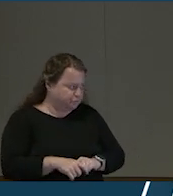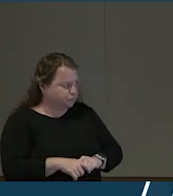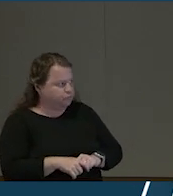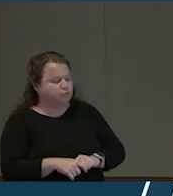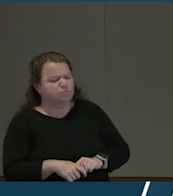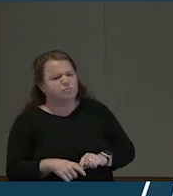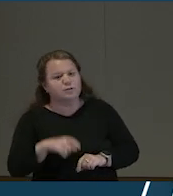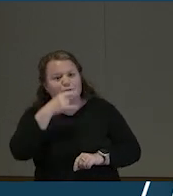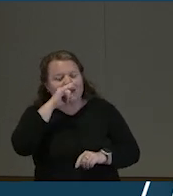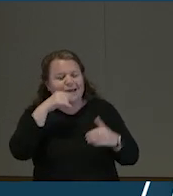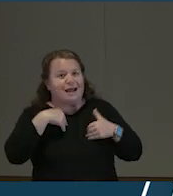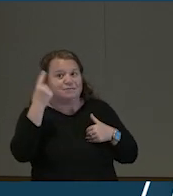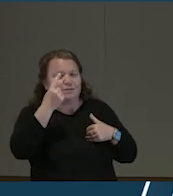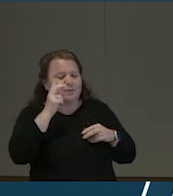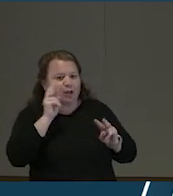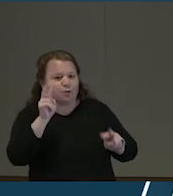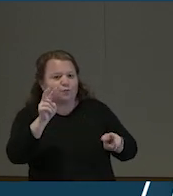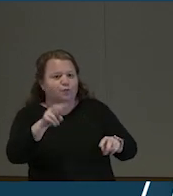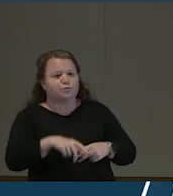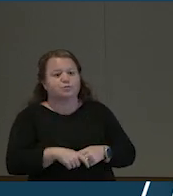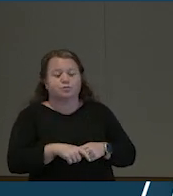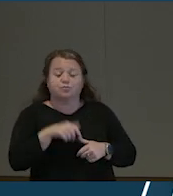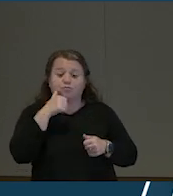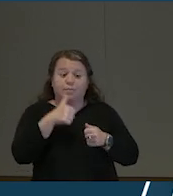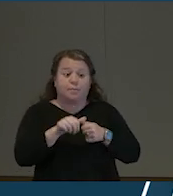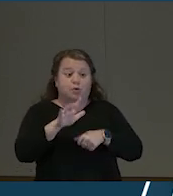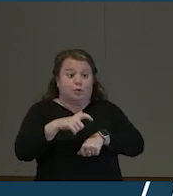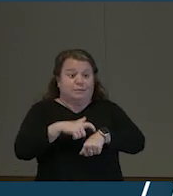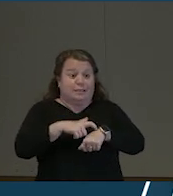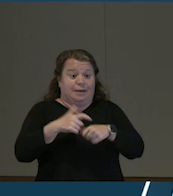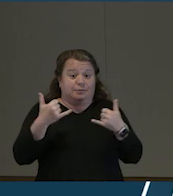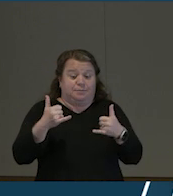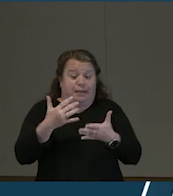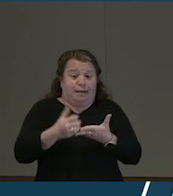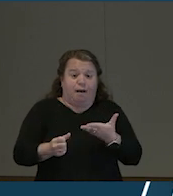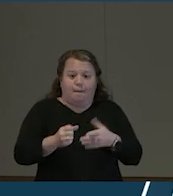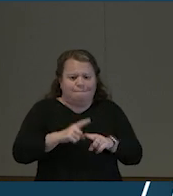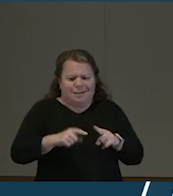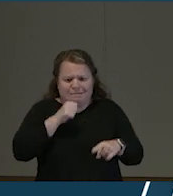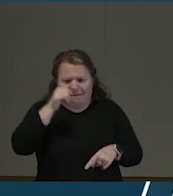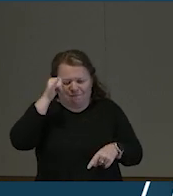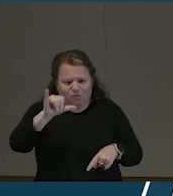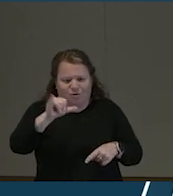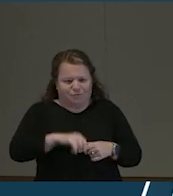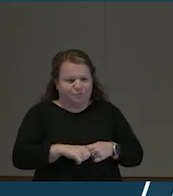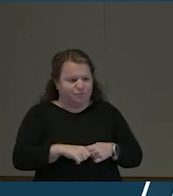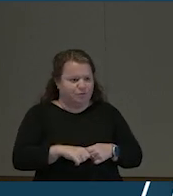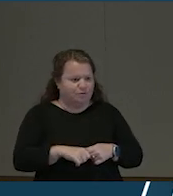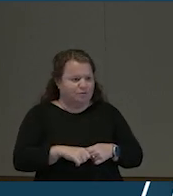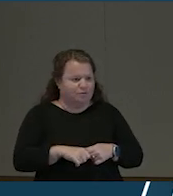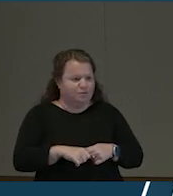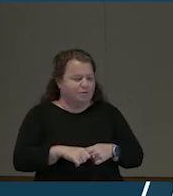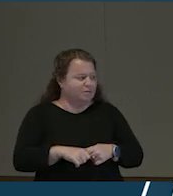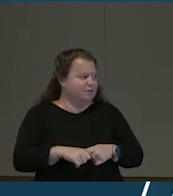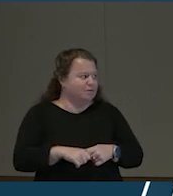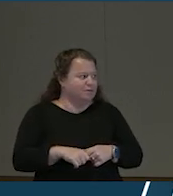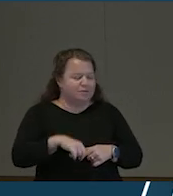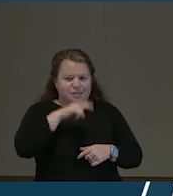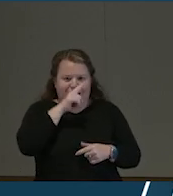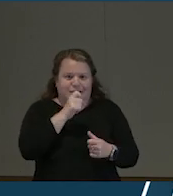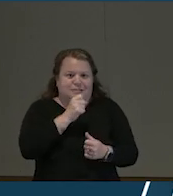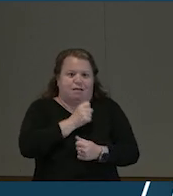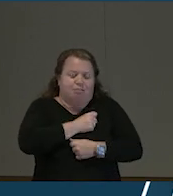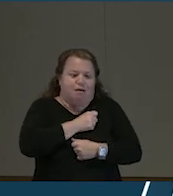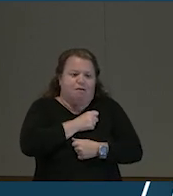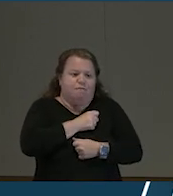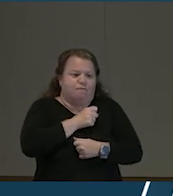to look forward to. And of course, remind them that your time to play is up, but that it's not forever ending. They love to spend that